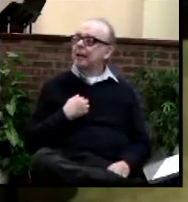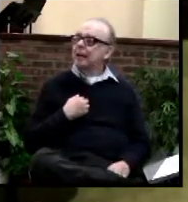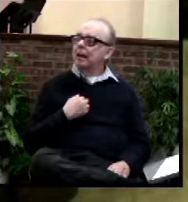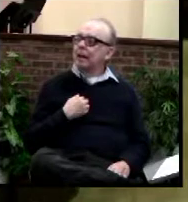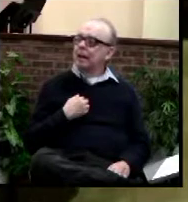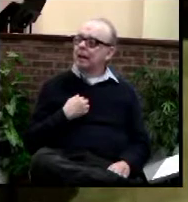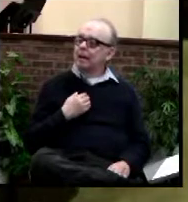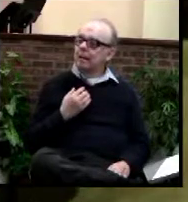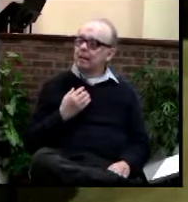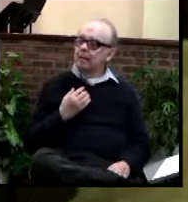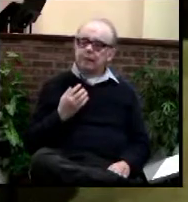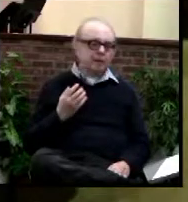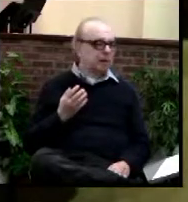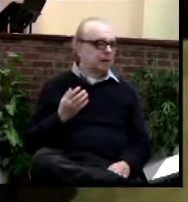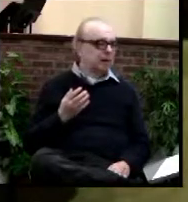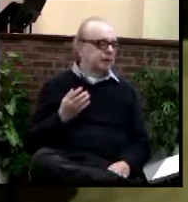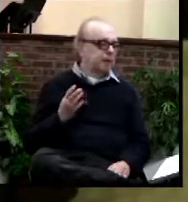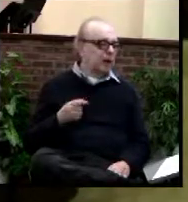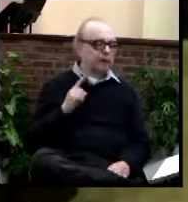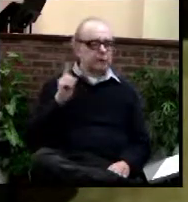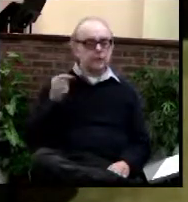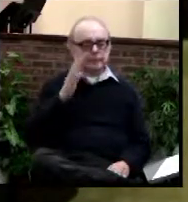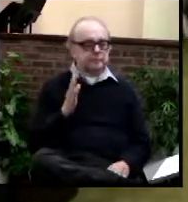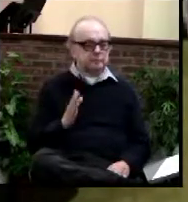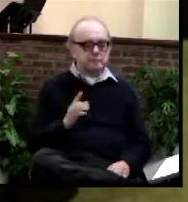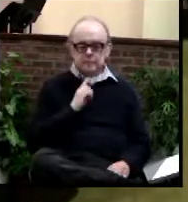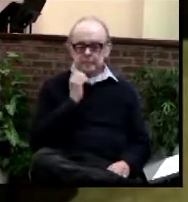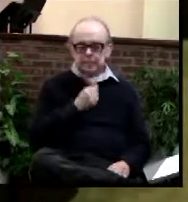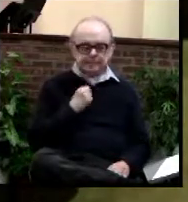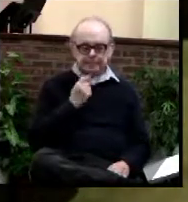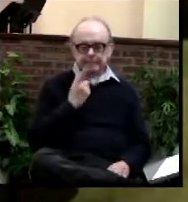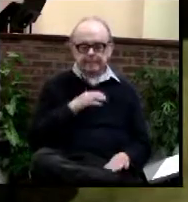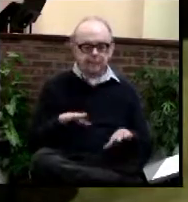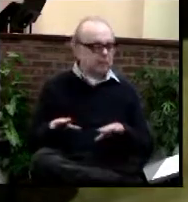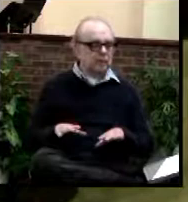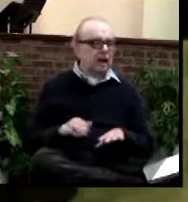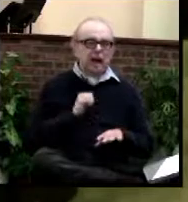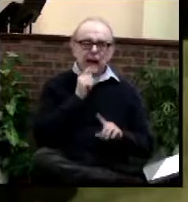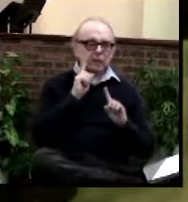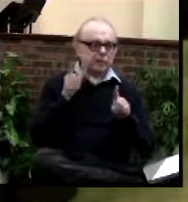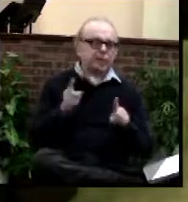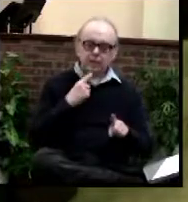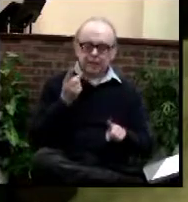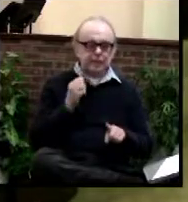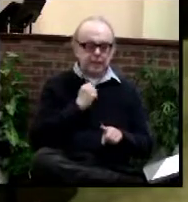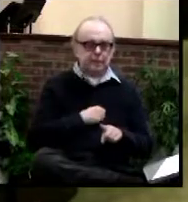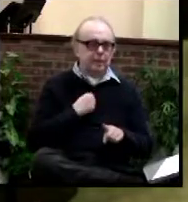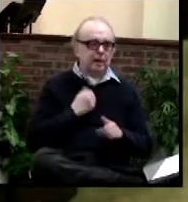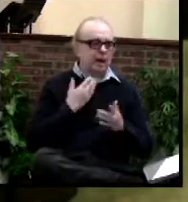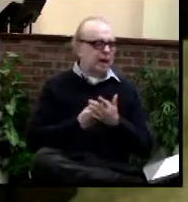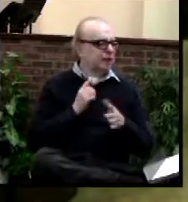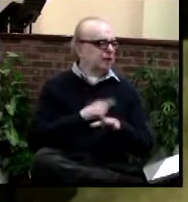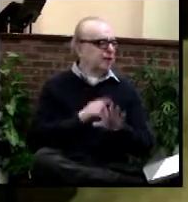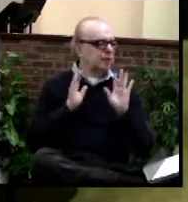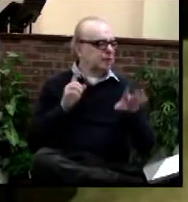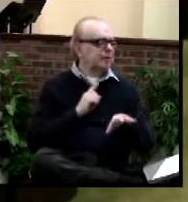do I always have to go to God and say, God, I'm so sorry for everything I did this weekend? No, I don't. I have a good time, a great time.